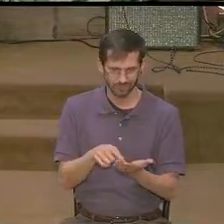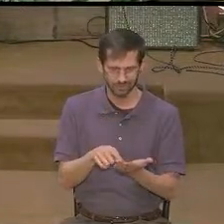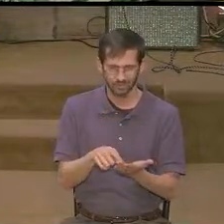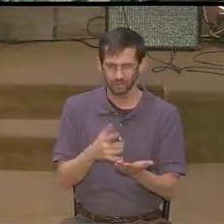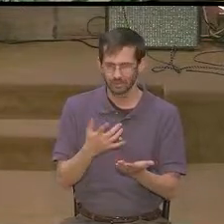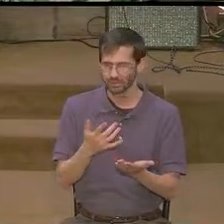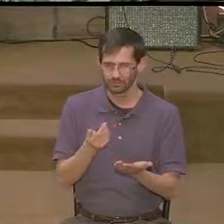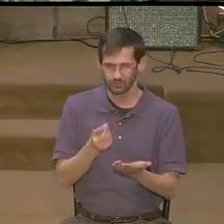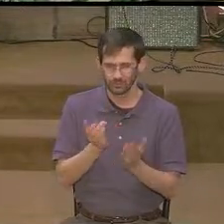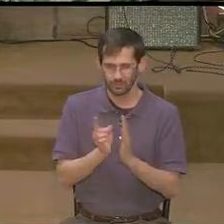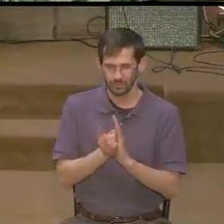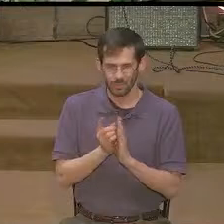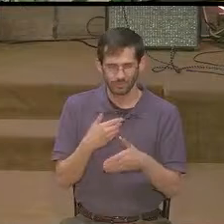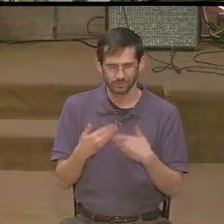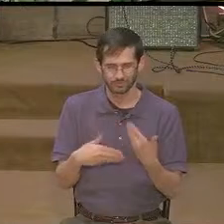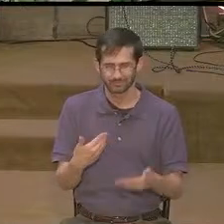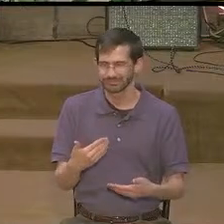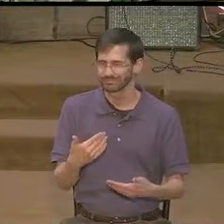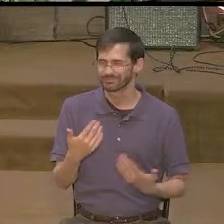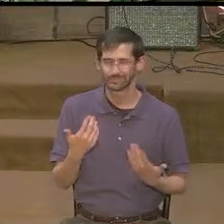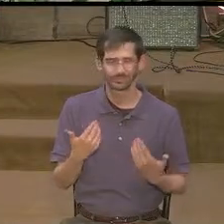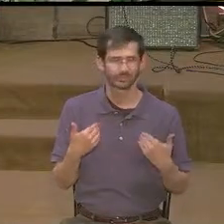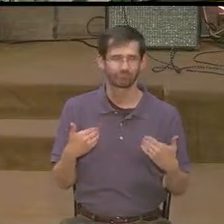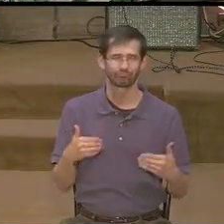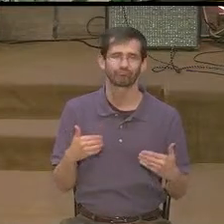in these next few moments, we thank you, Lord, that